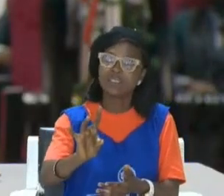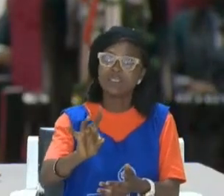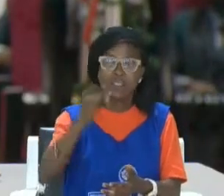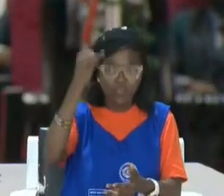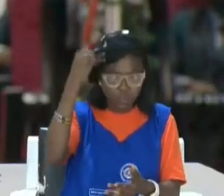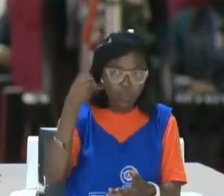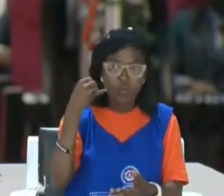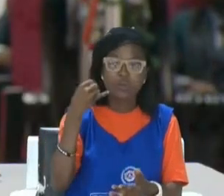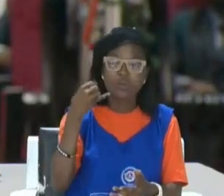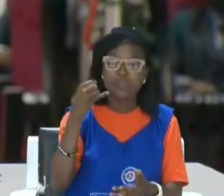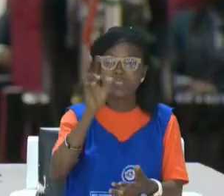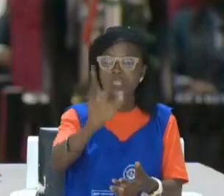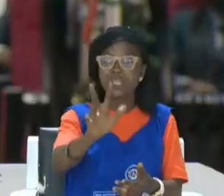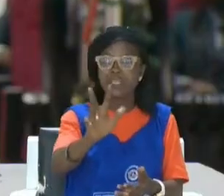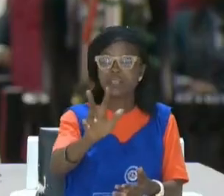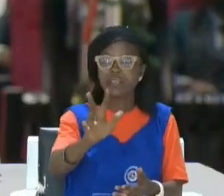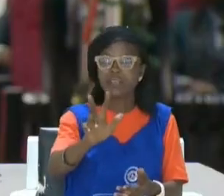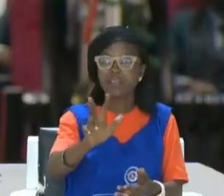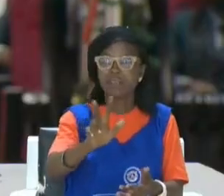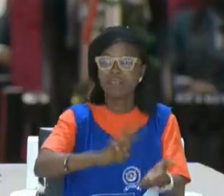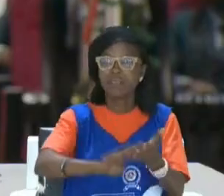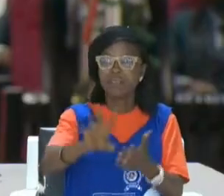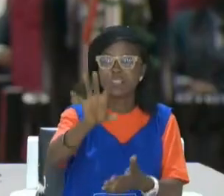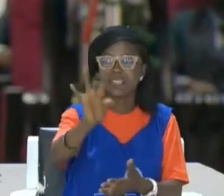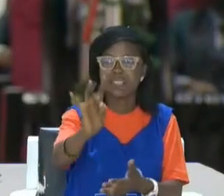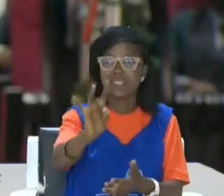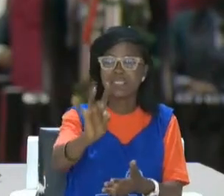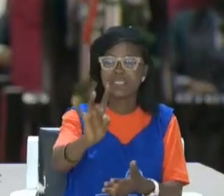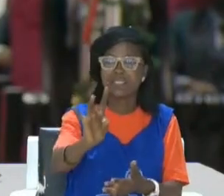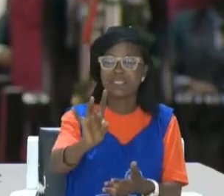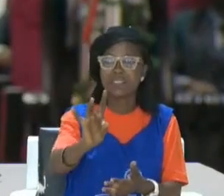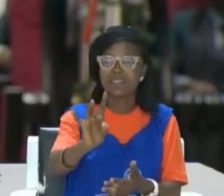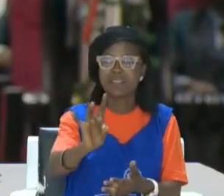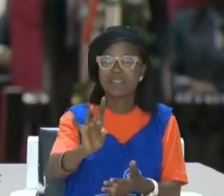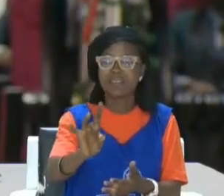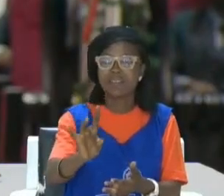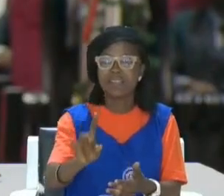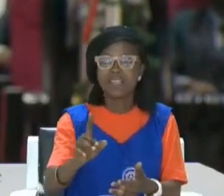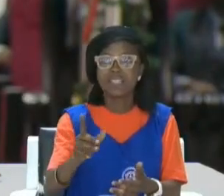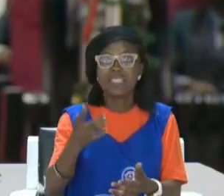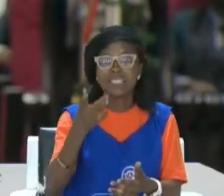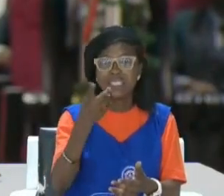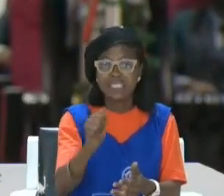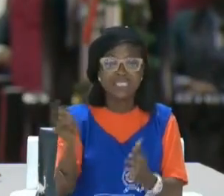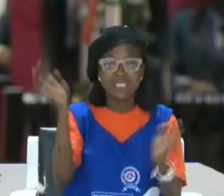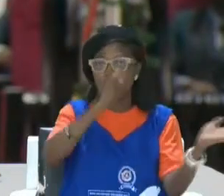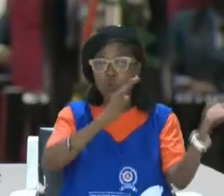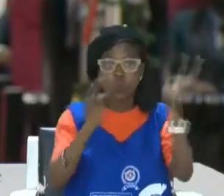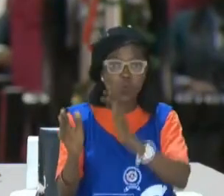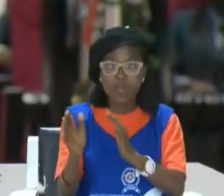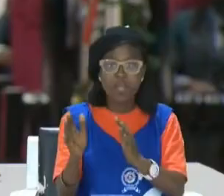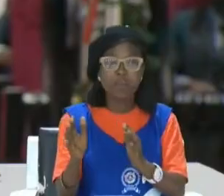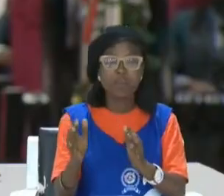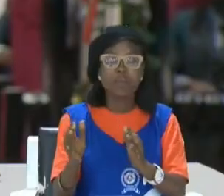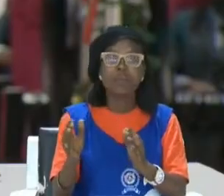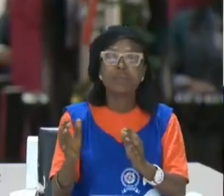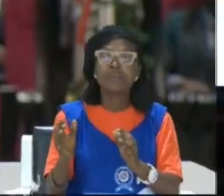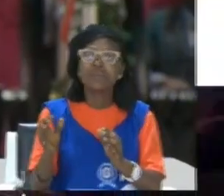John 3, verse 8. The wind bloweth where